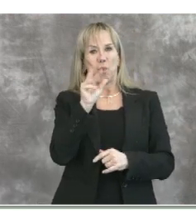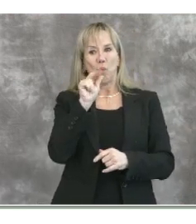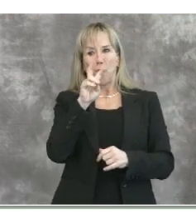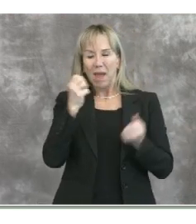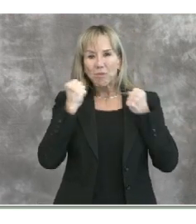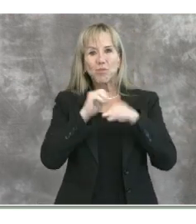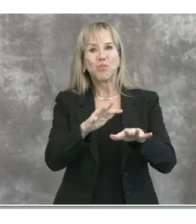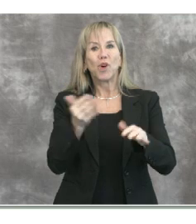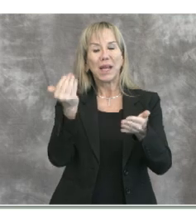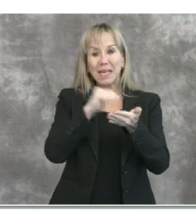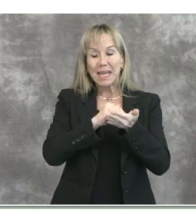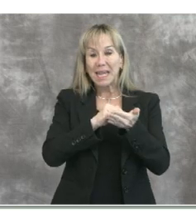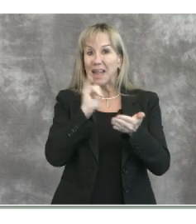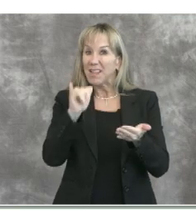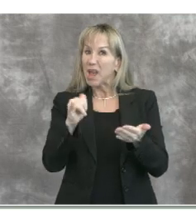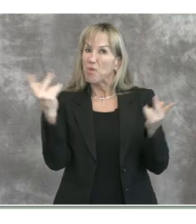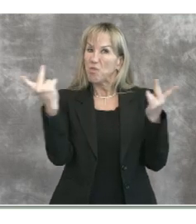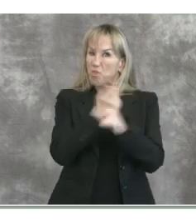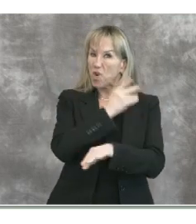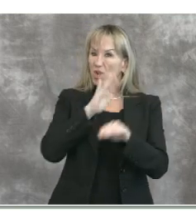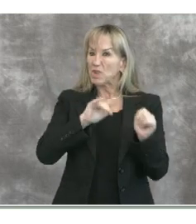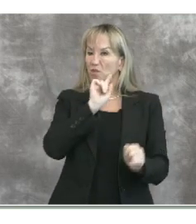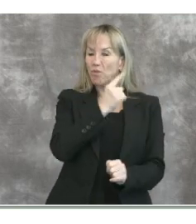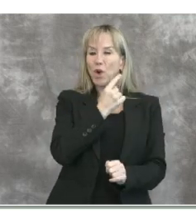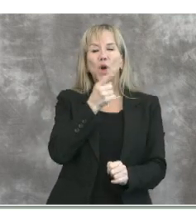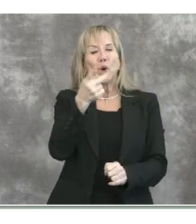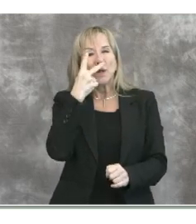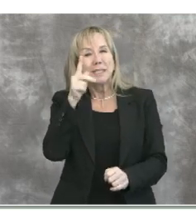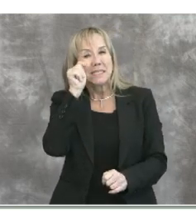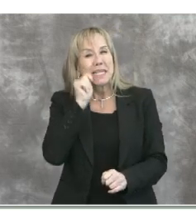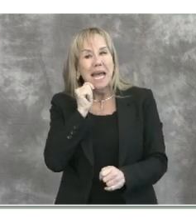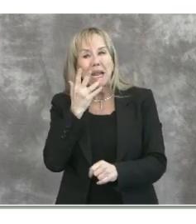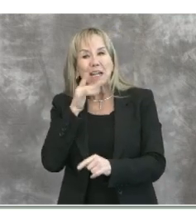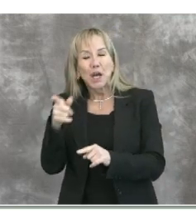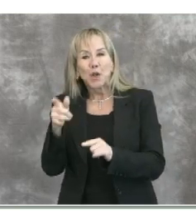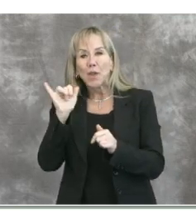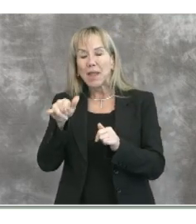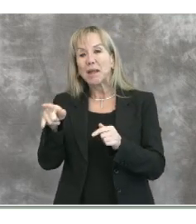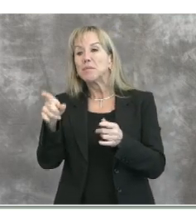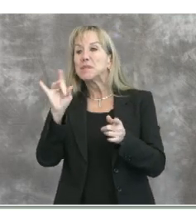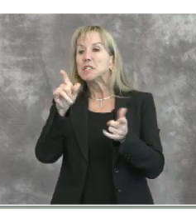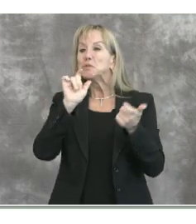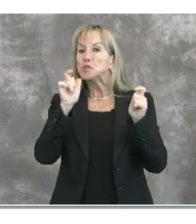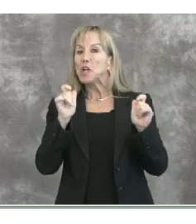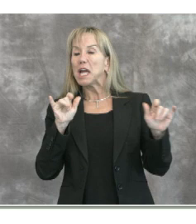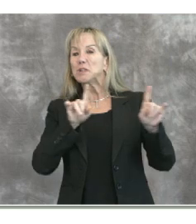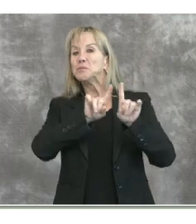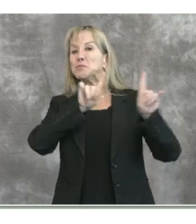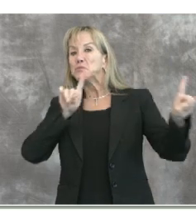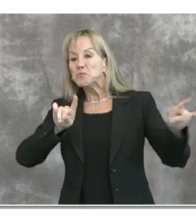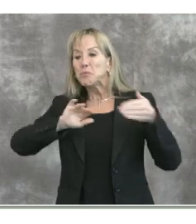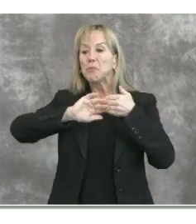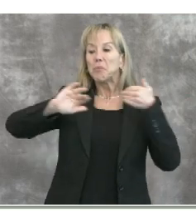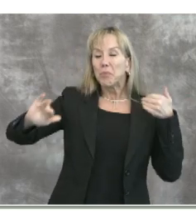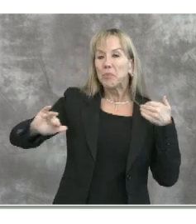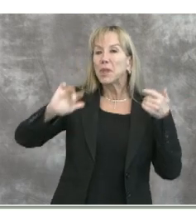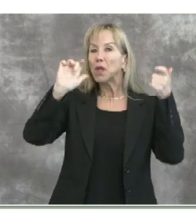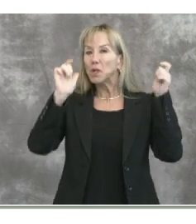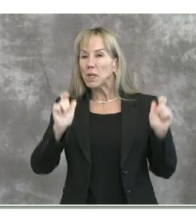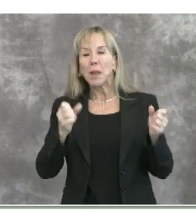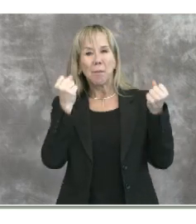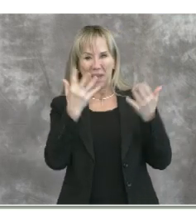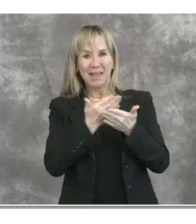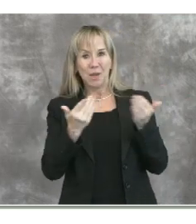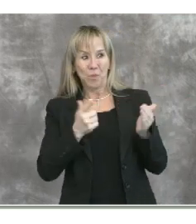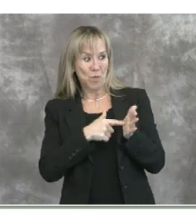that required, as you see there in the tan box, the reimposition of social distancing, physical distancing measures, many of the same things